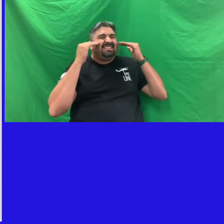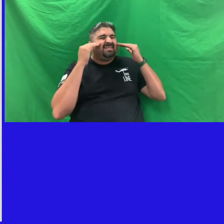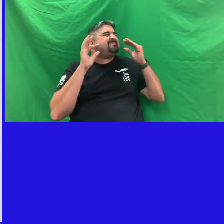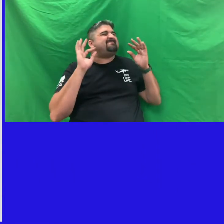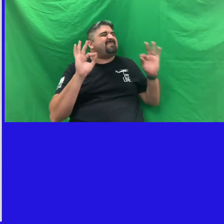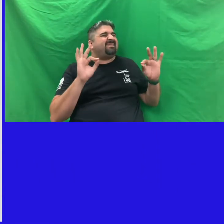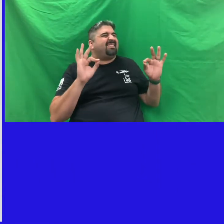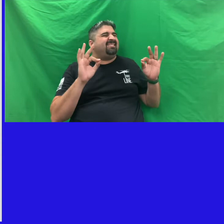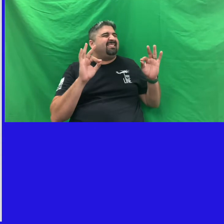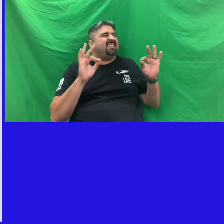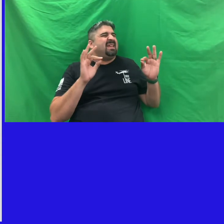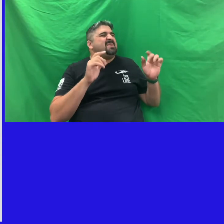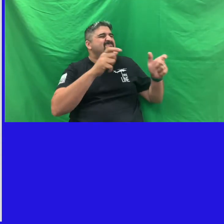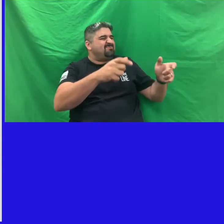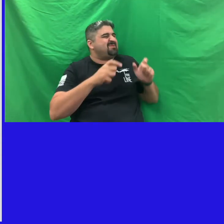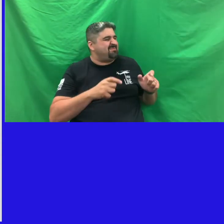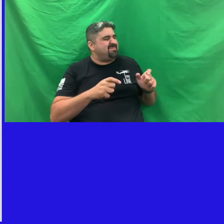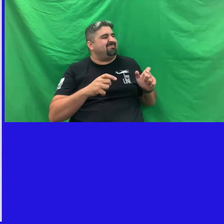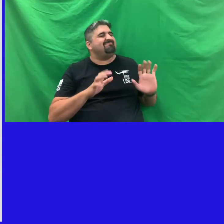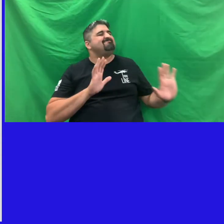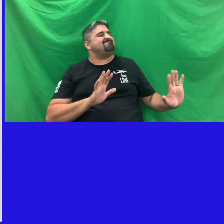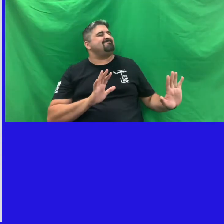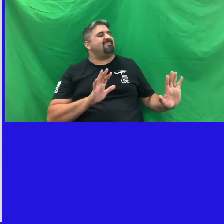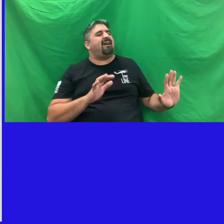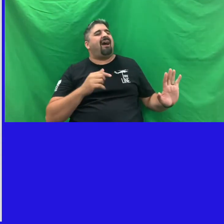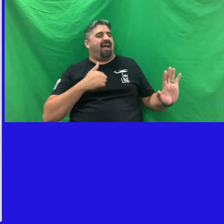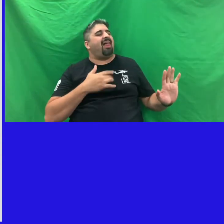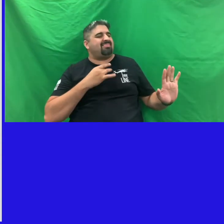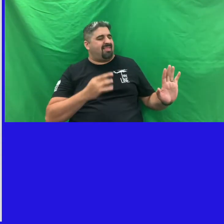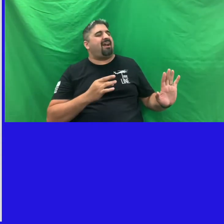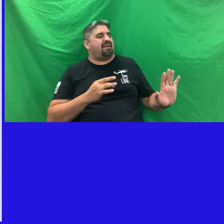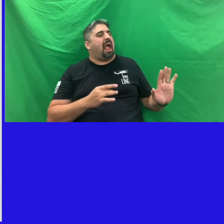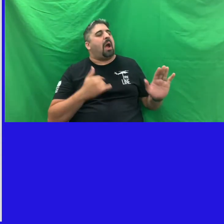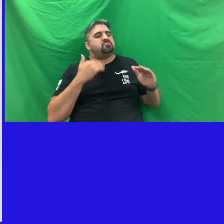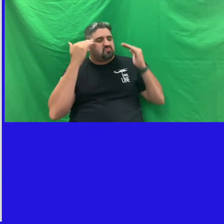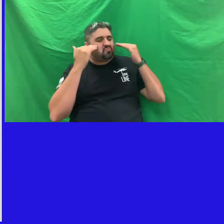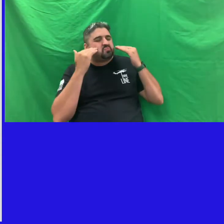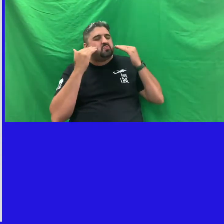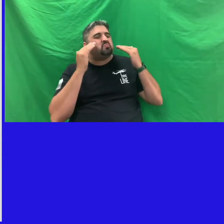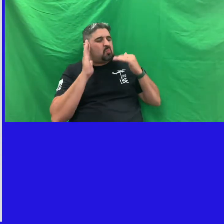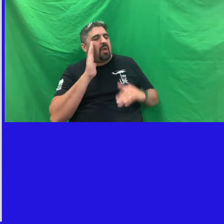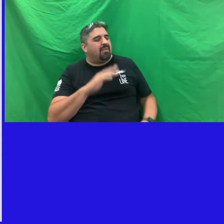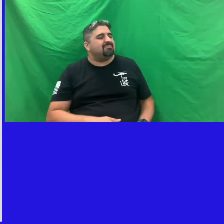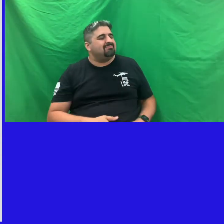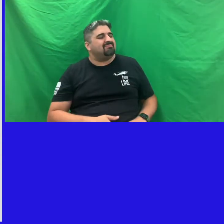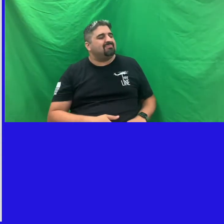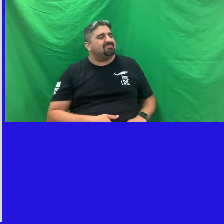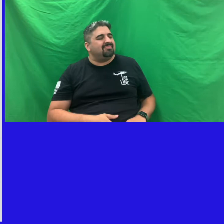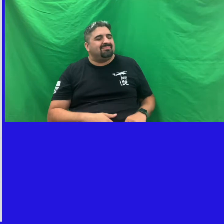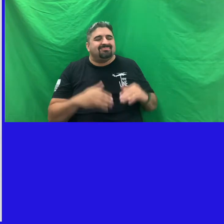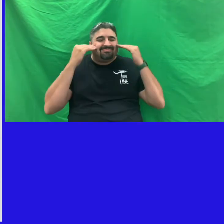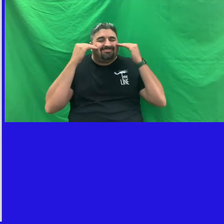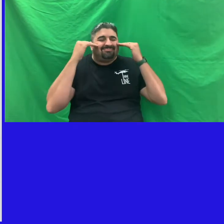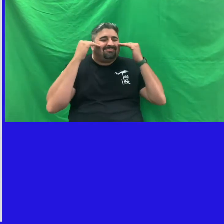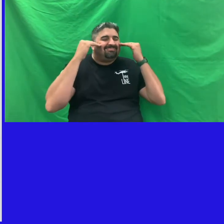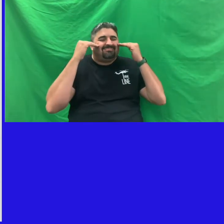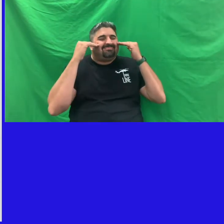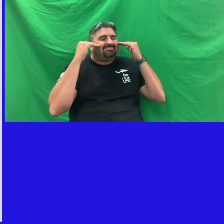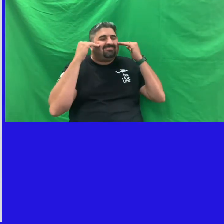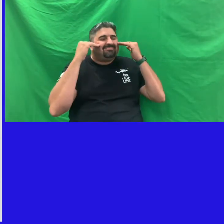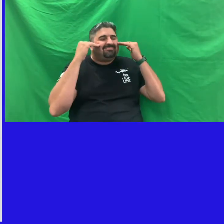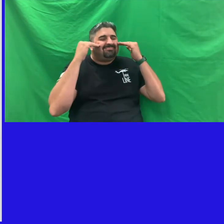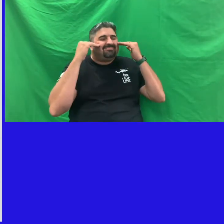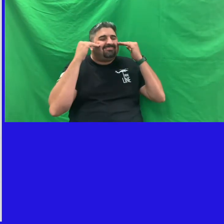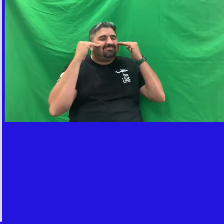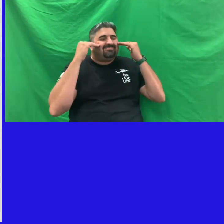No, said Toad. This hat is your present to me. I like it. I will wear it the